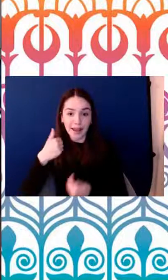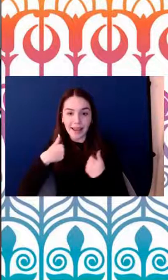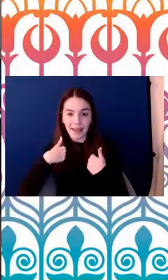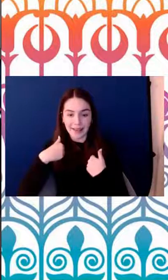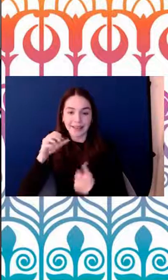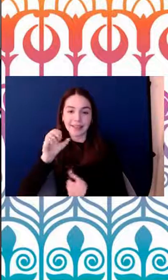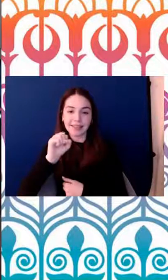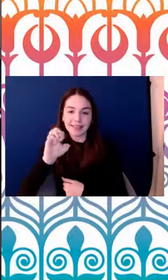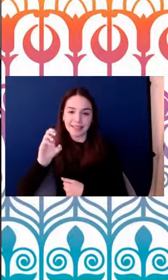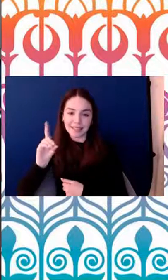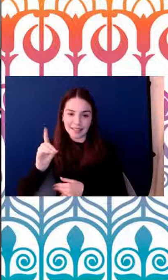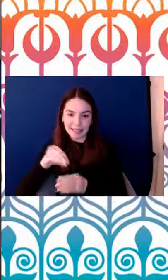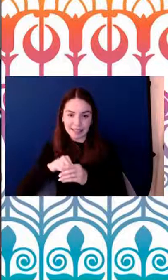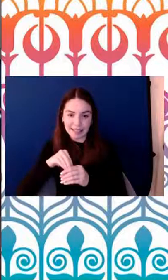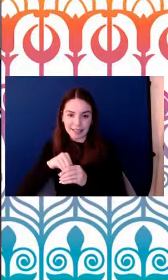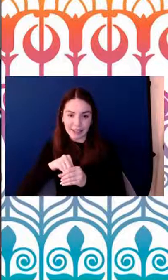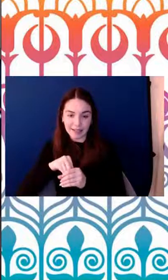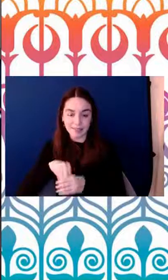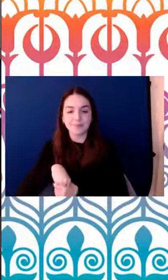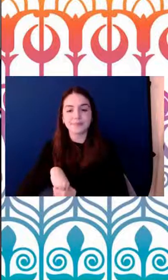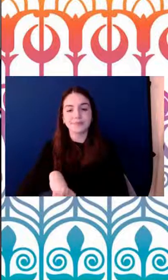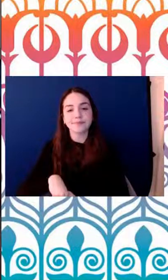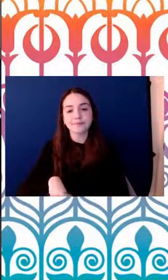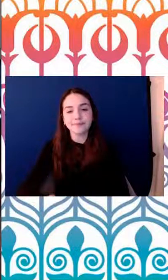So this is an avocado tree fruit.